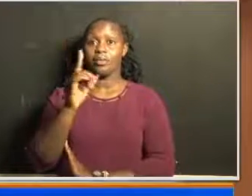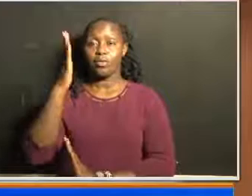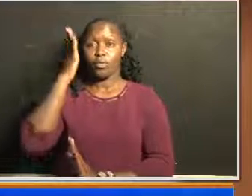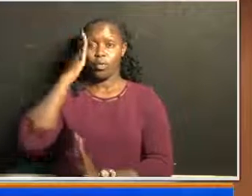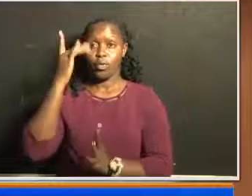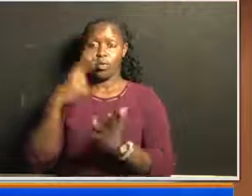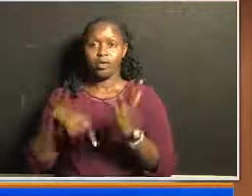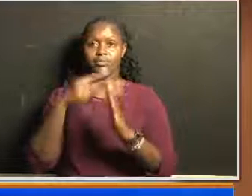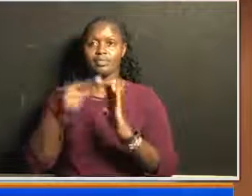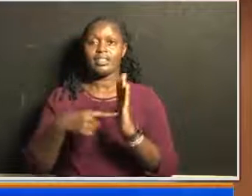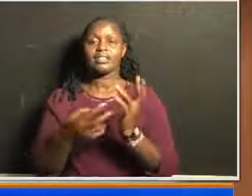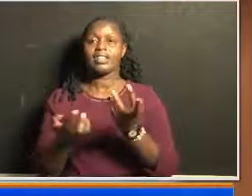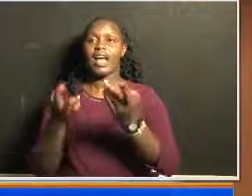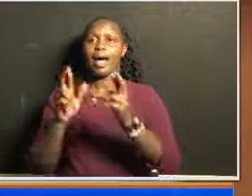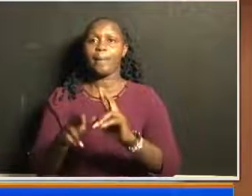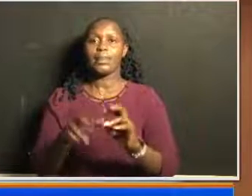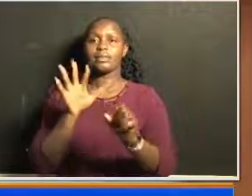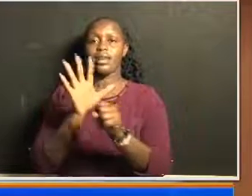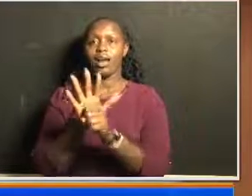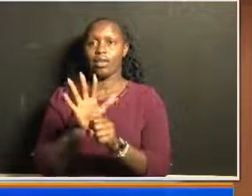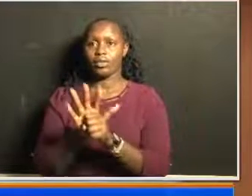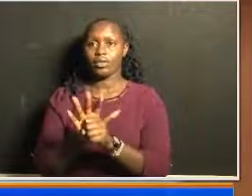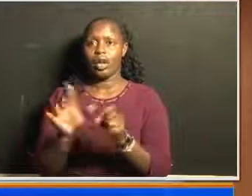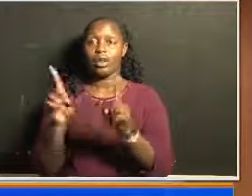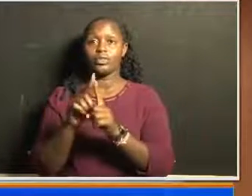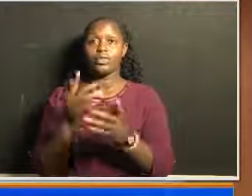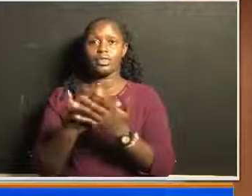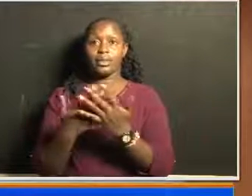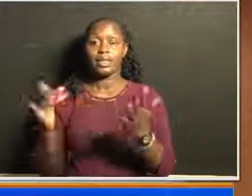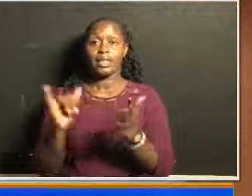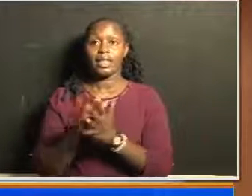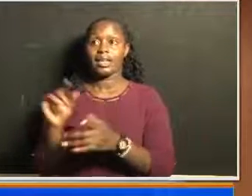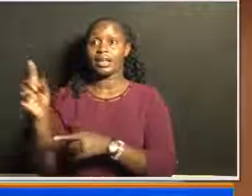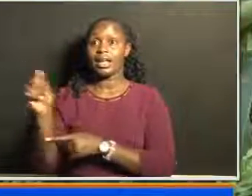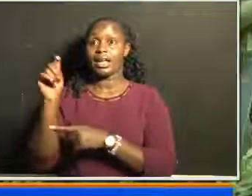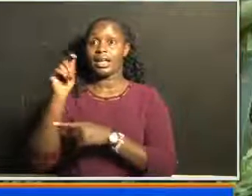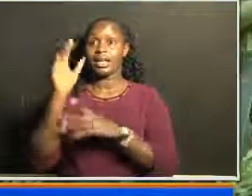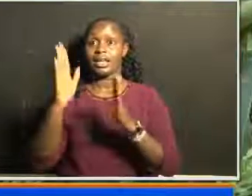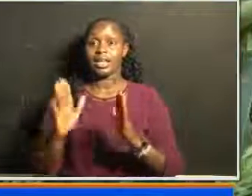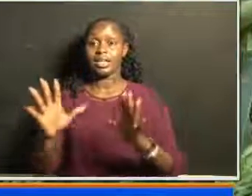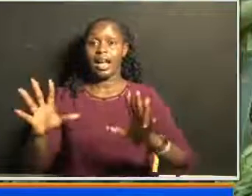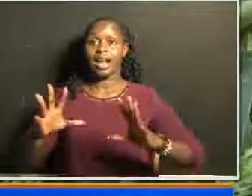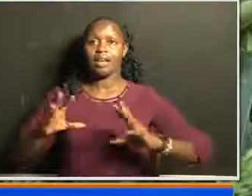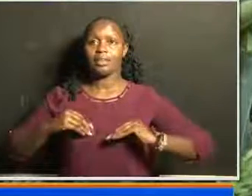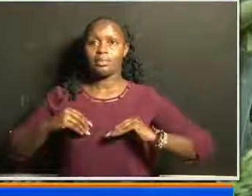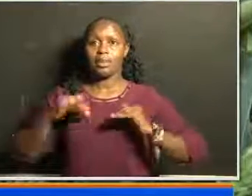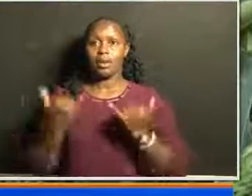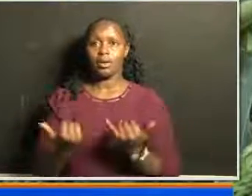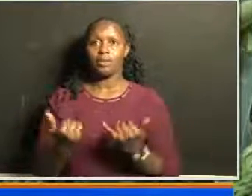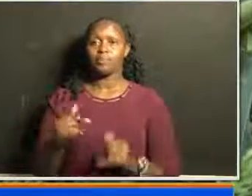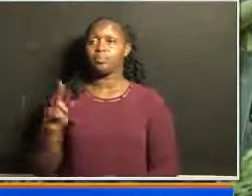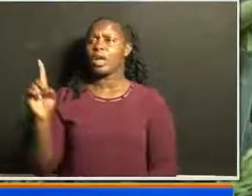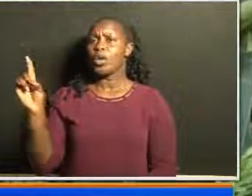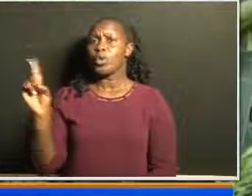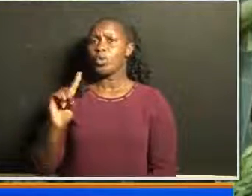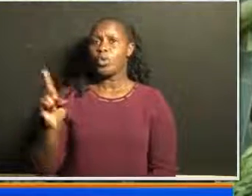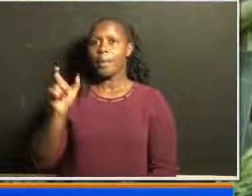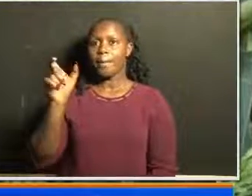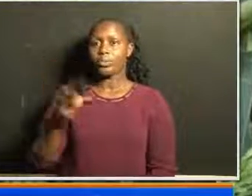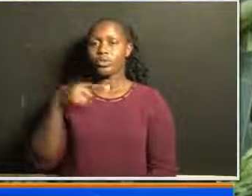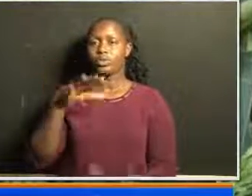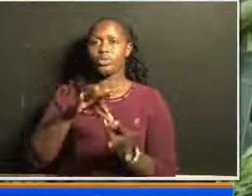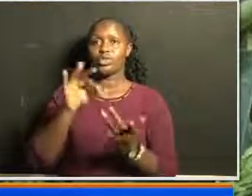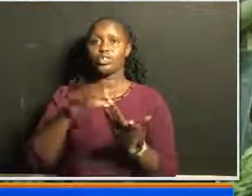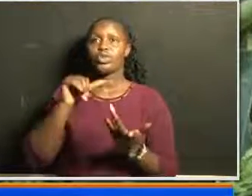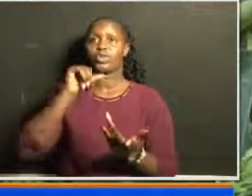happens a lot. And it's something that a number of Kenyans are beginning to embrace at the moment. Nobody chooses not to have children.